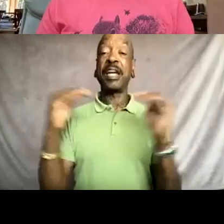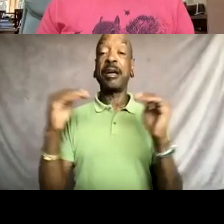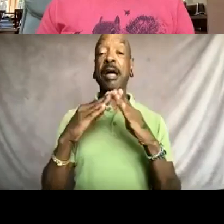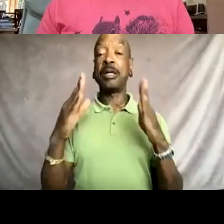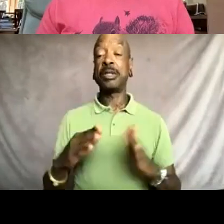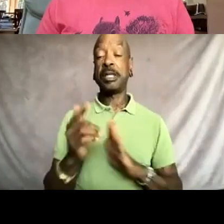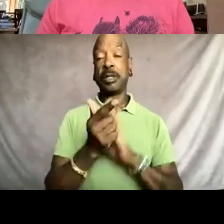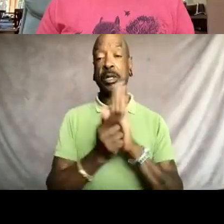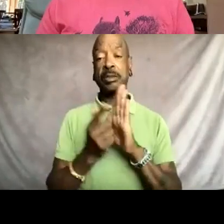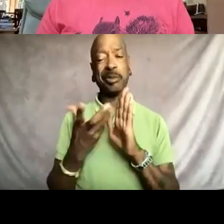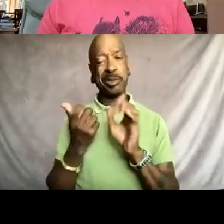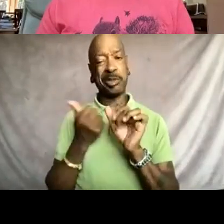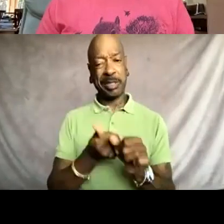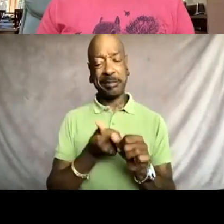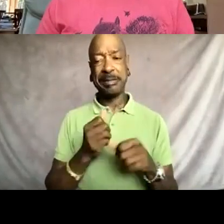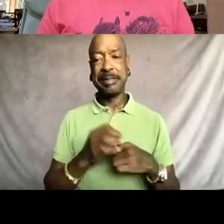And